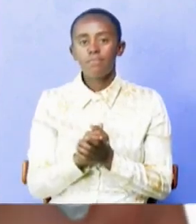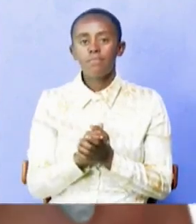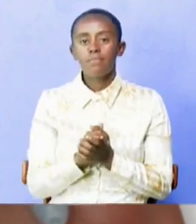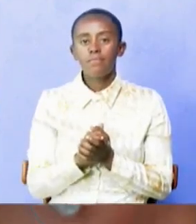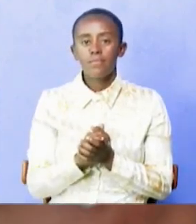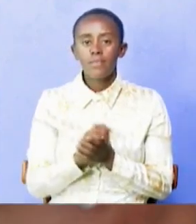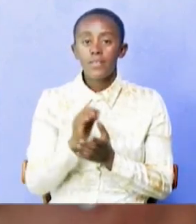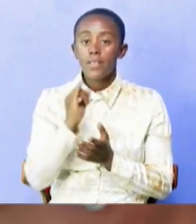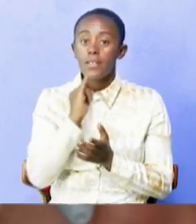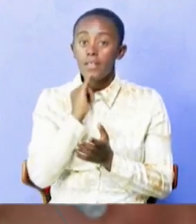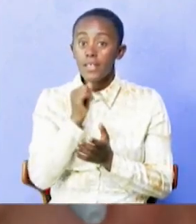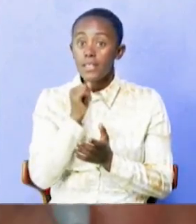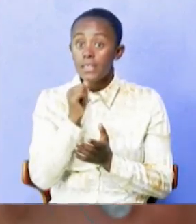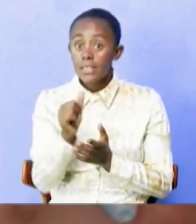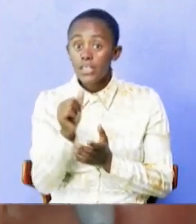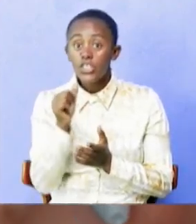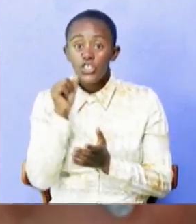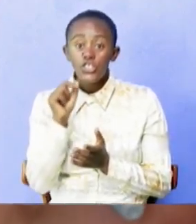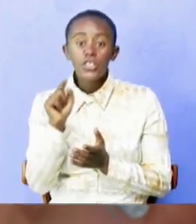she?